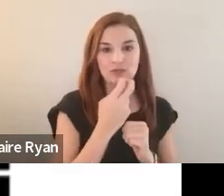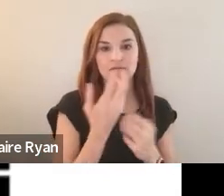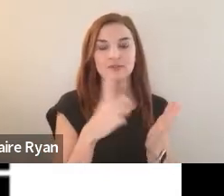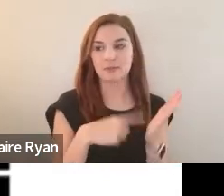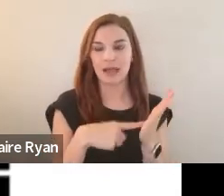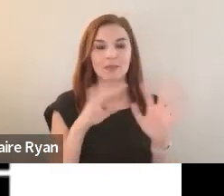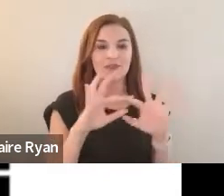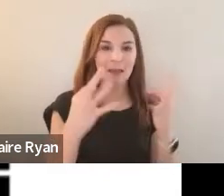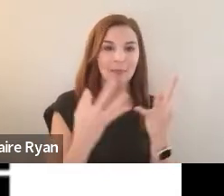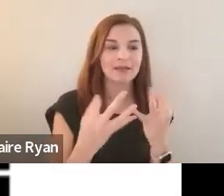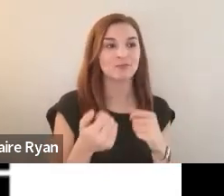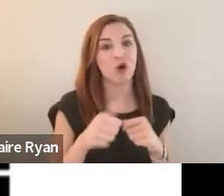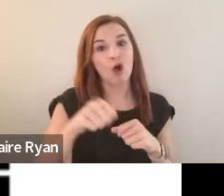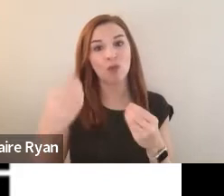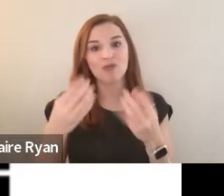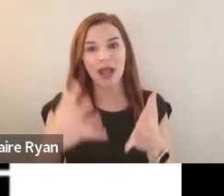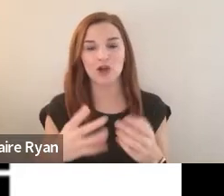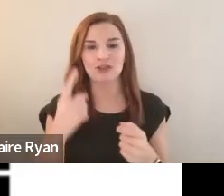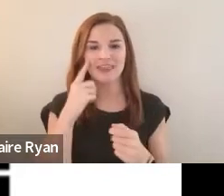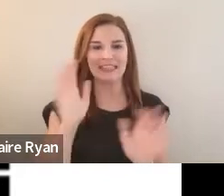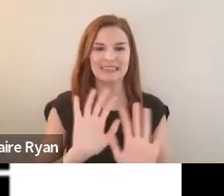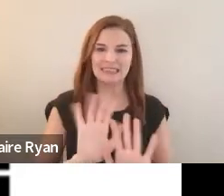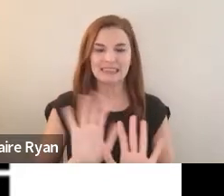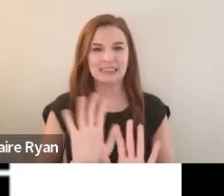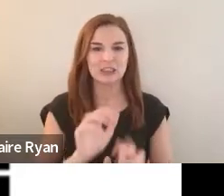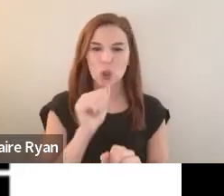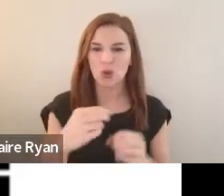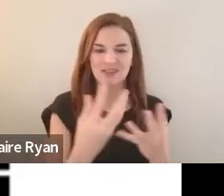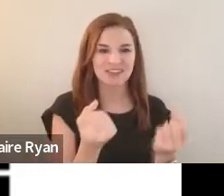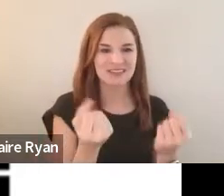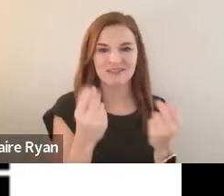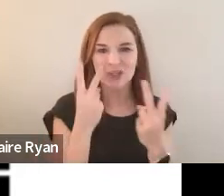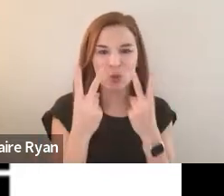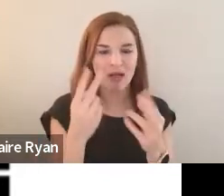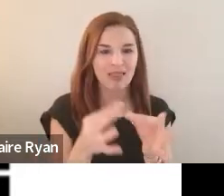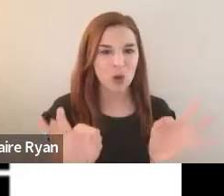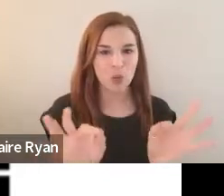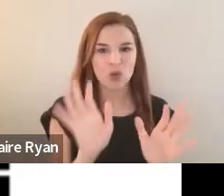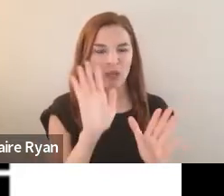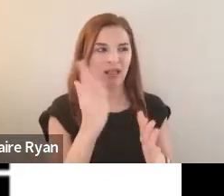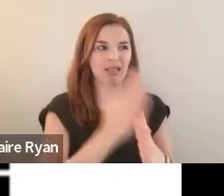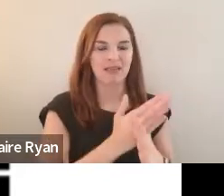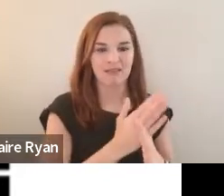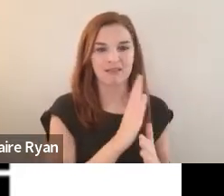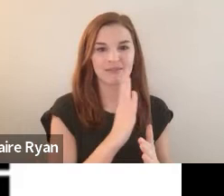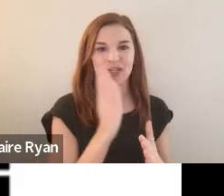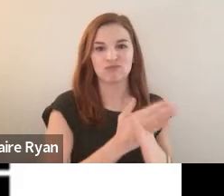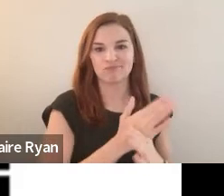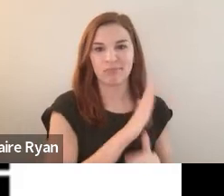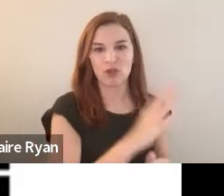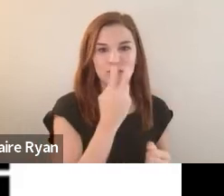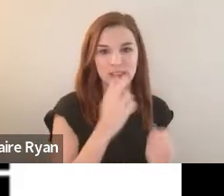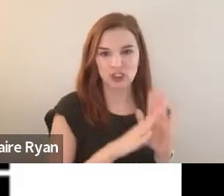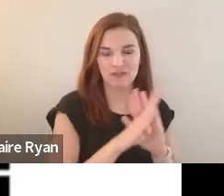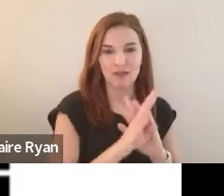while they're in speech therapy, while they're developing their speech skills, so that they can communicate with their family. There's so many providers